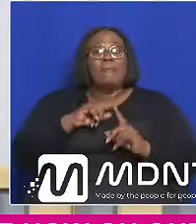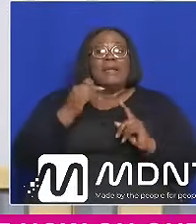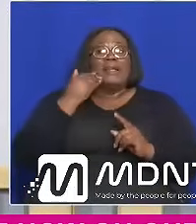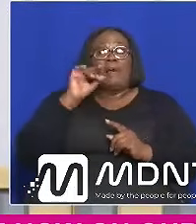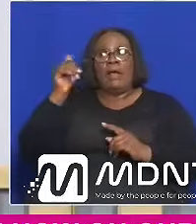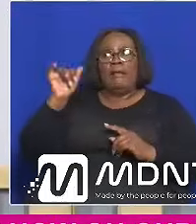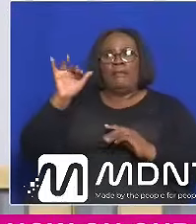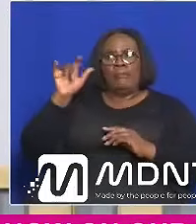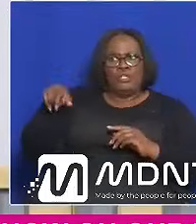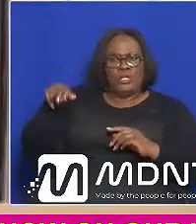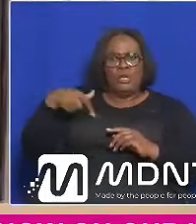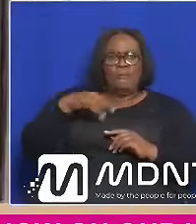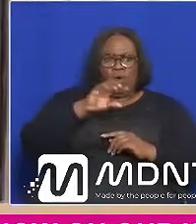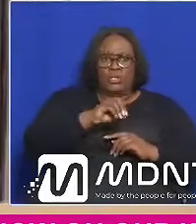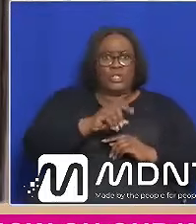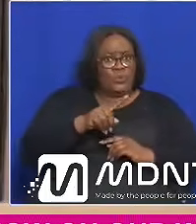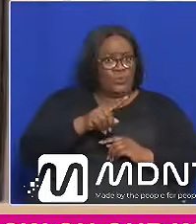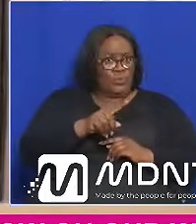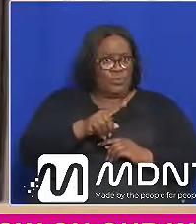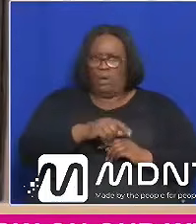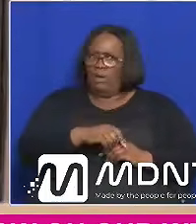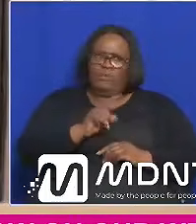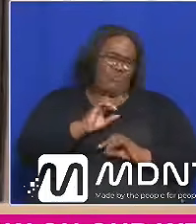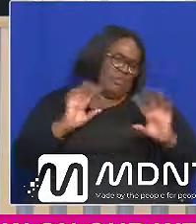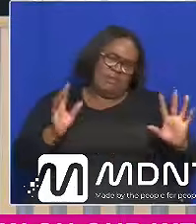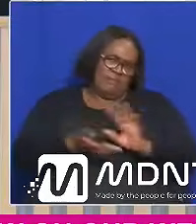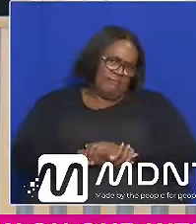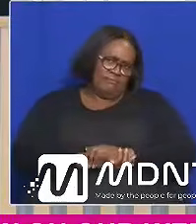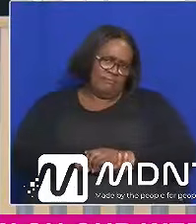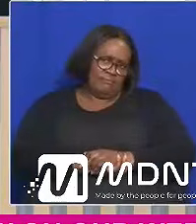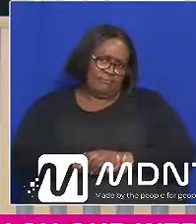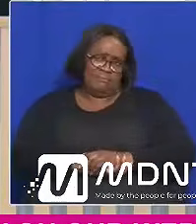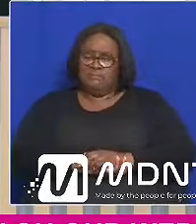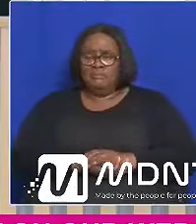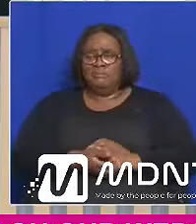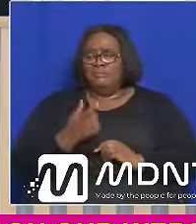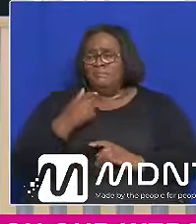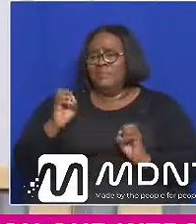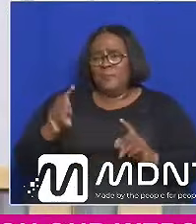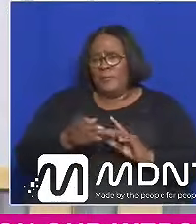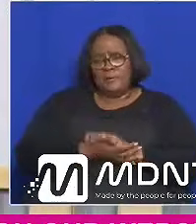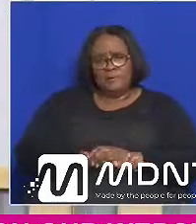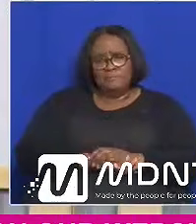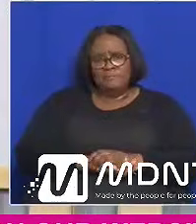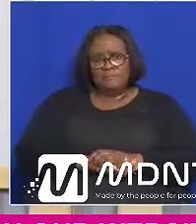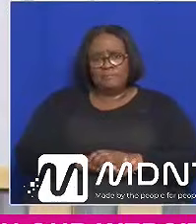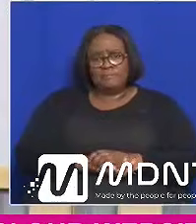you're in the clear. Oh, okay. Okay. Okay.